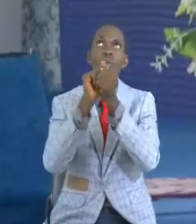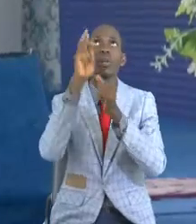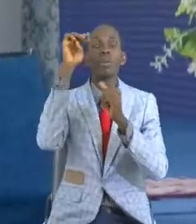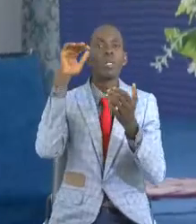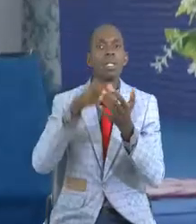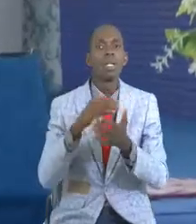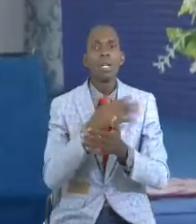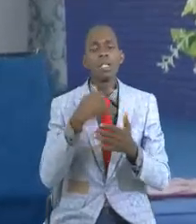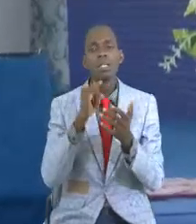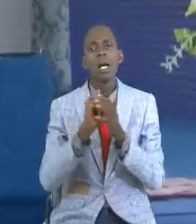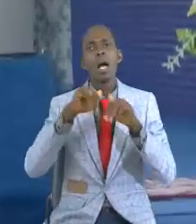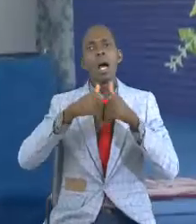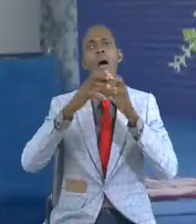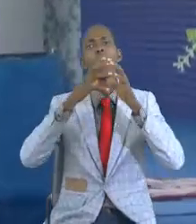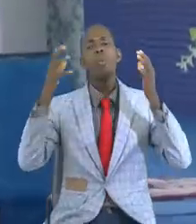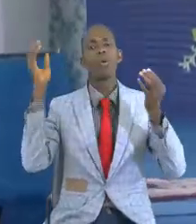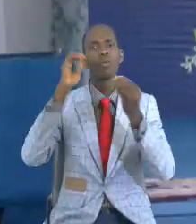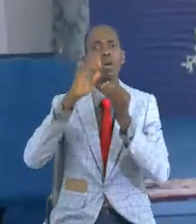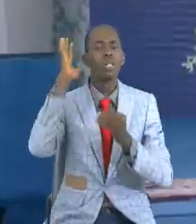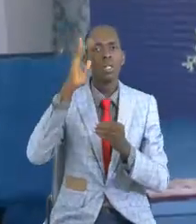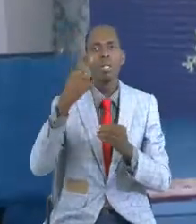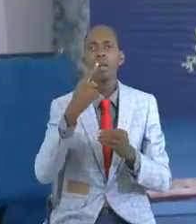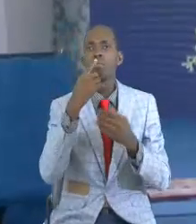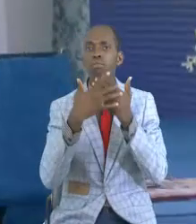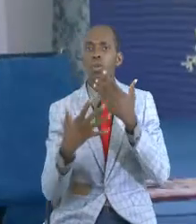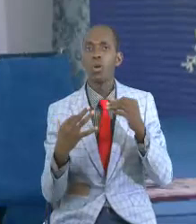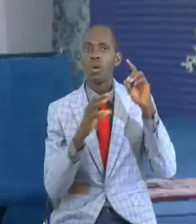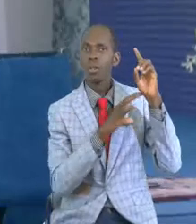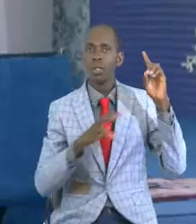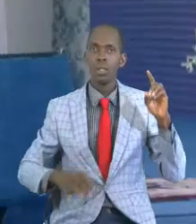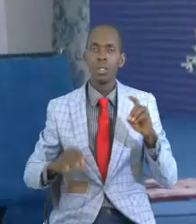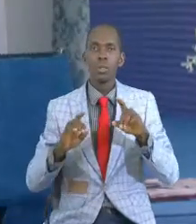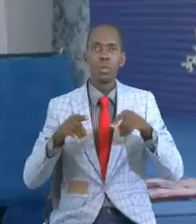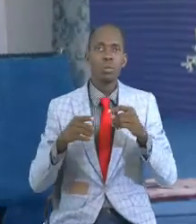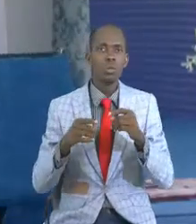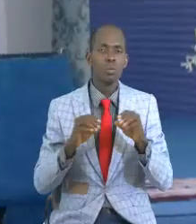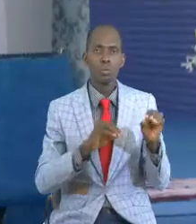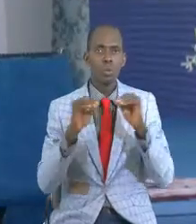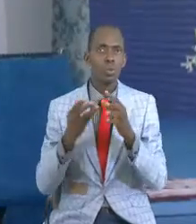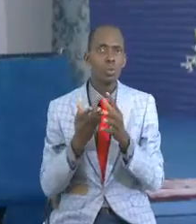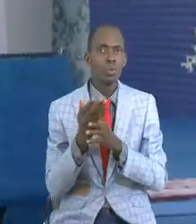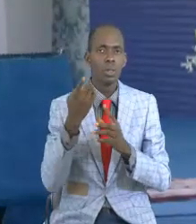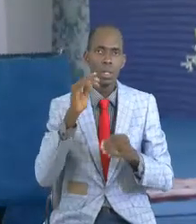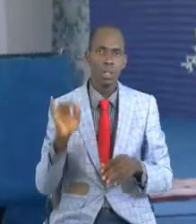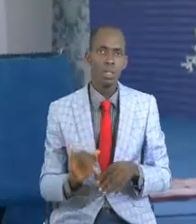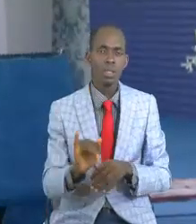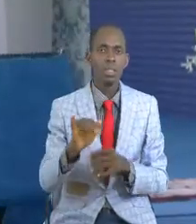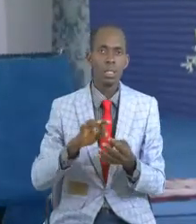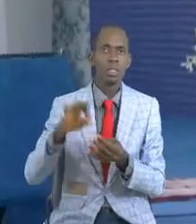much more shall the blood of Christ, as who through the eternal spirit